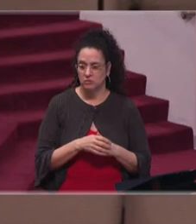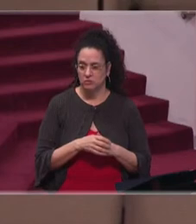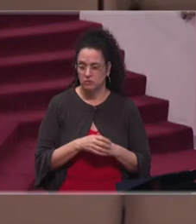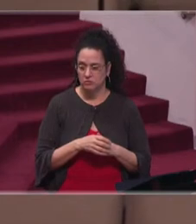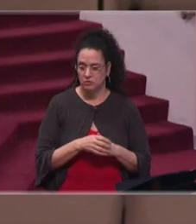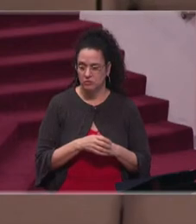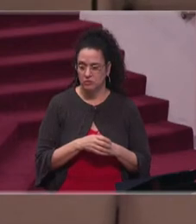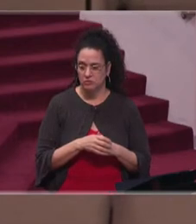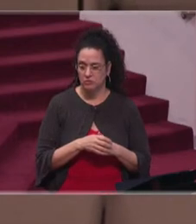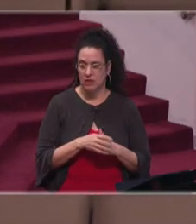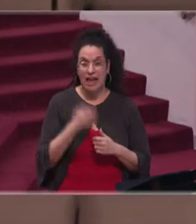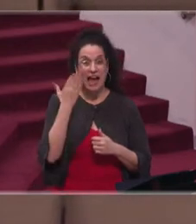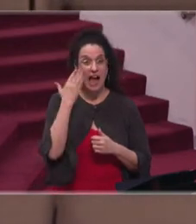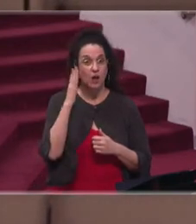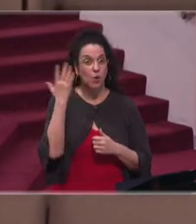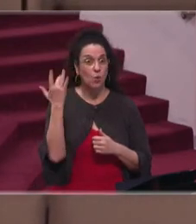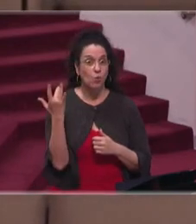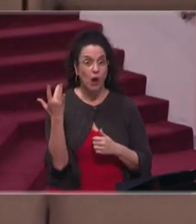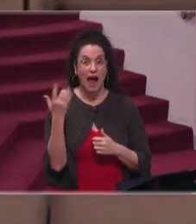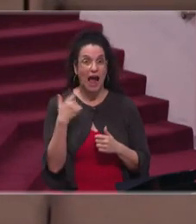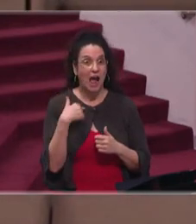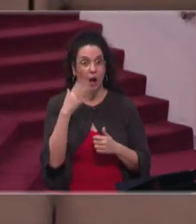I'm going down this road here.